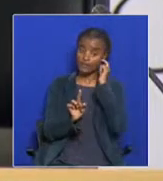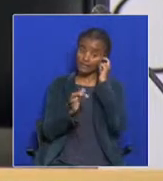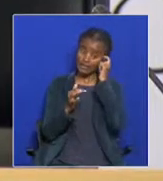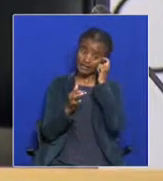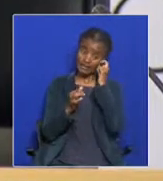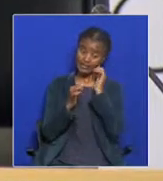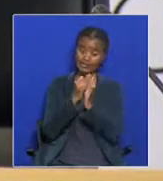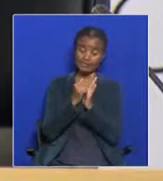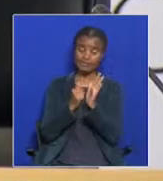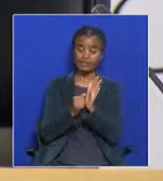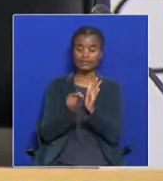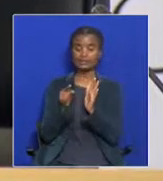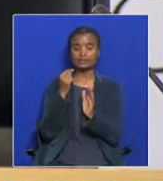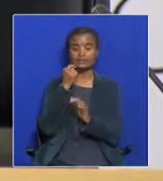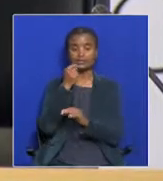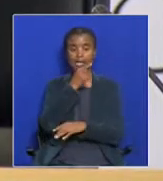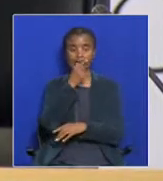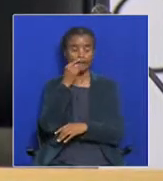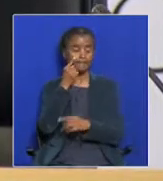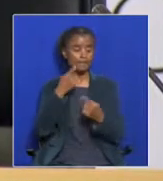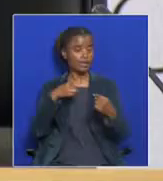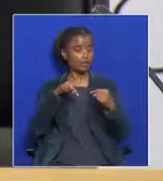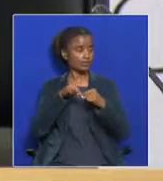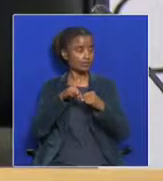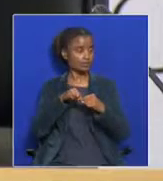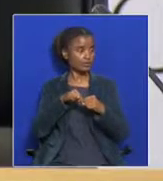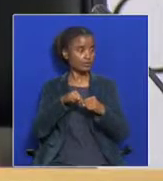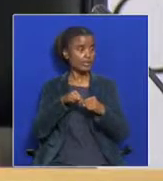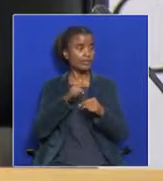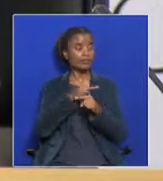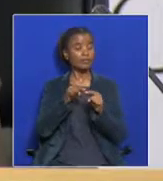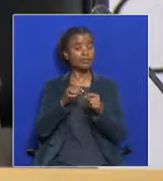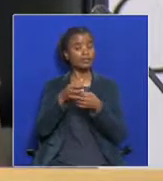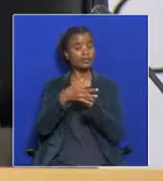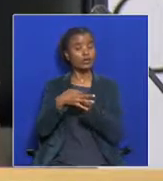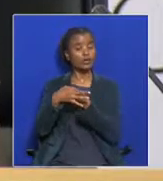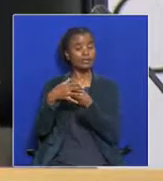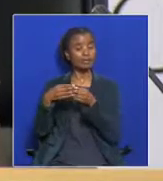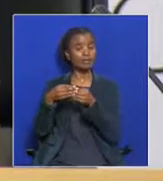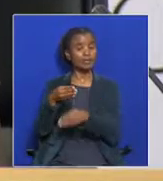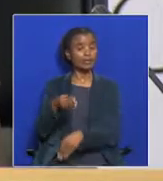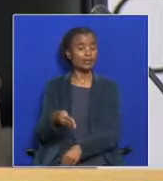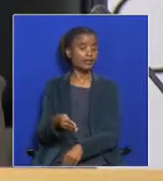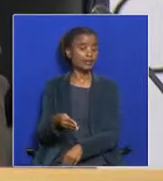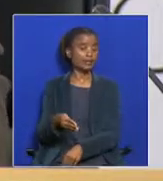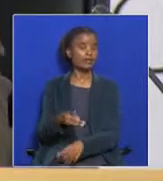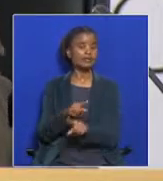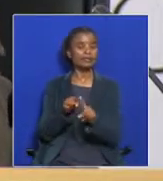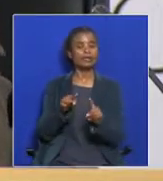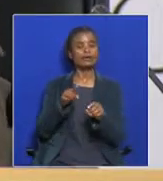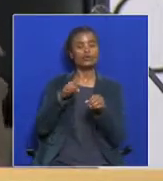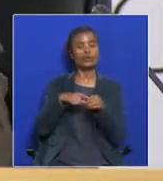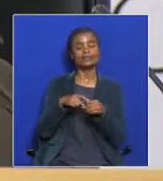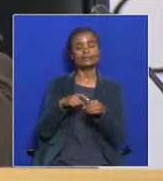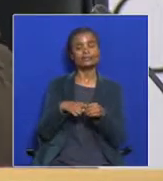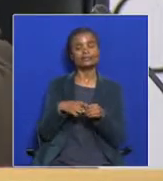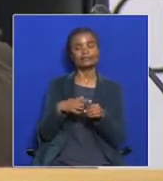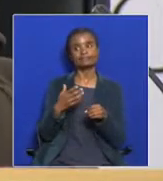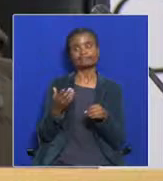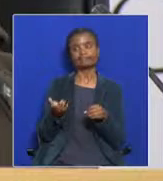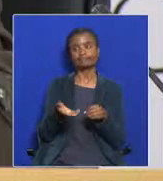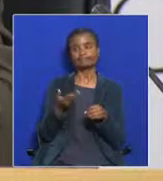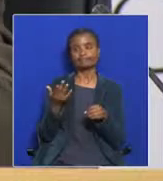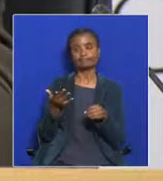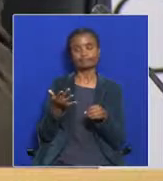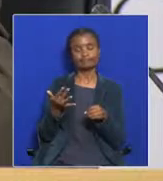our names, but Hawks members came there. Nothing further. This is the quality, this is the string,